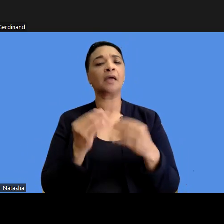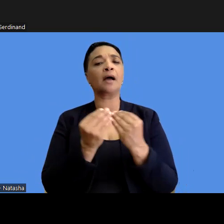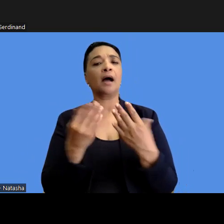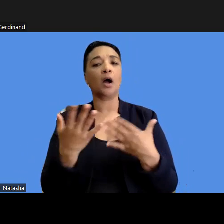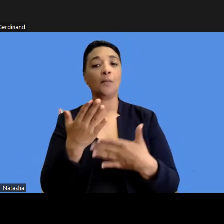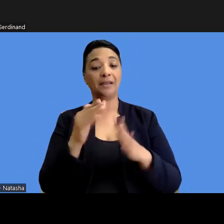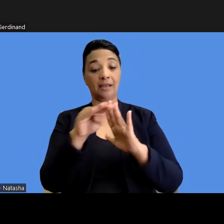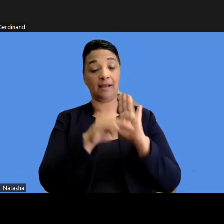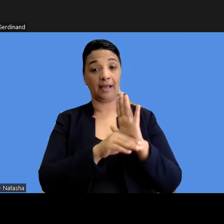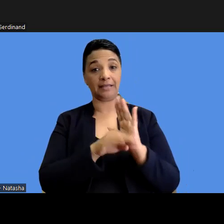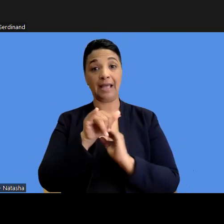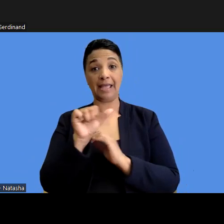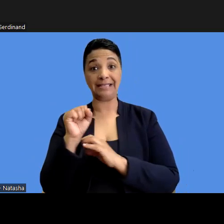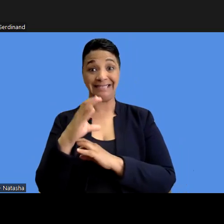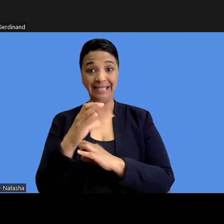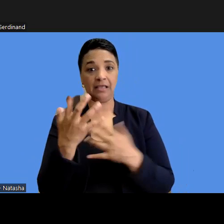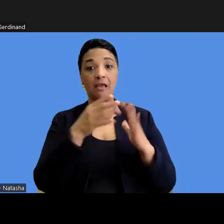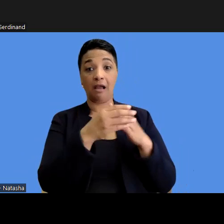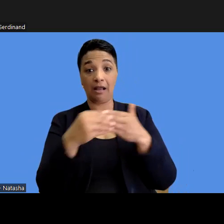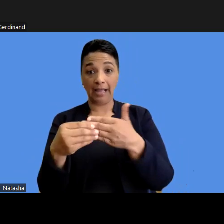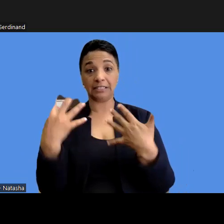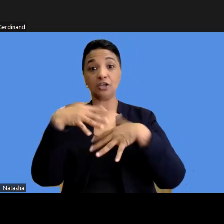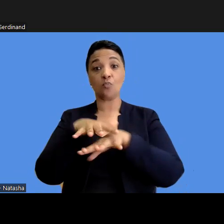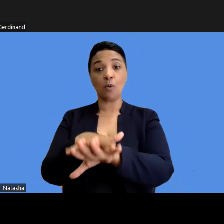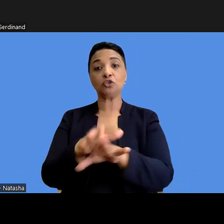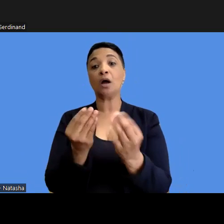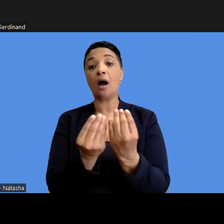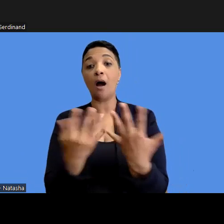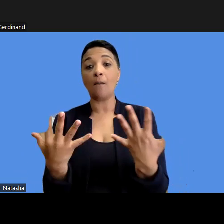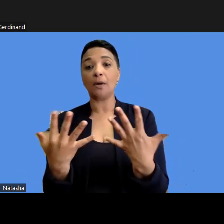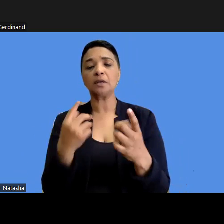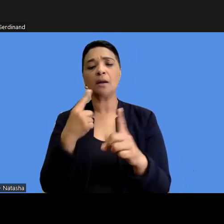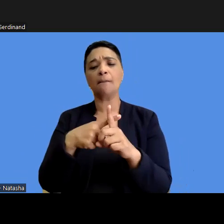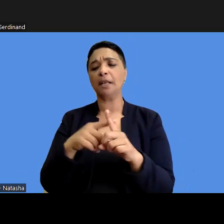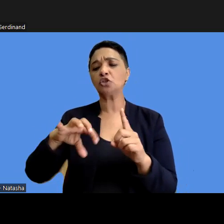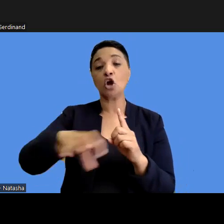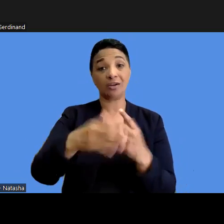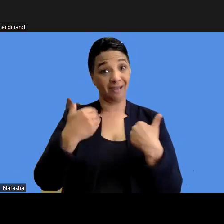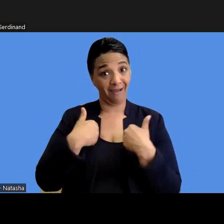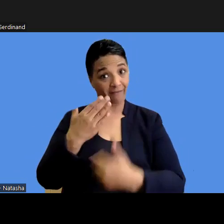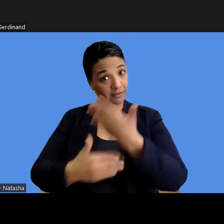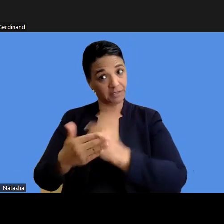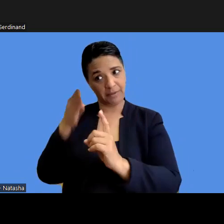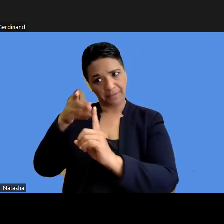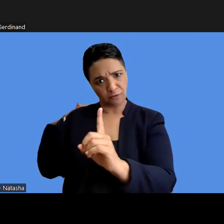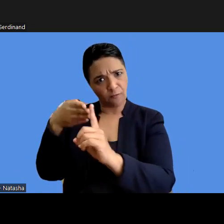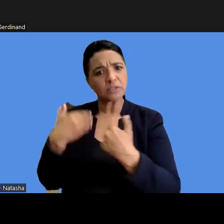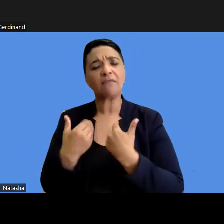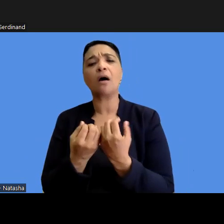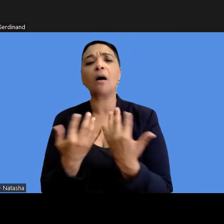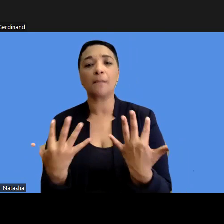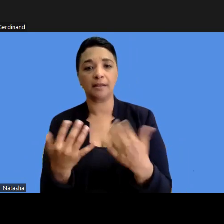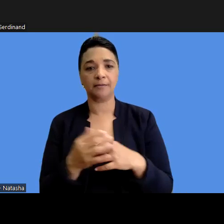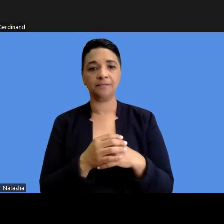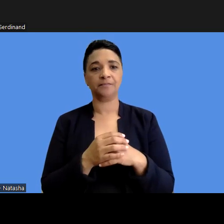guidance, the ISC guidance, and which country has disability focal point in place. And the below is the